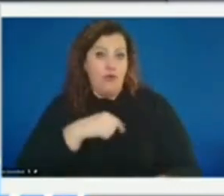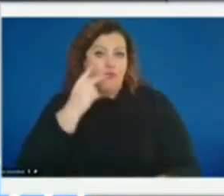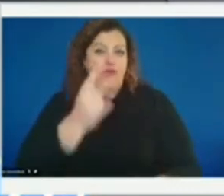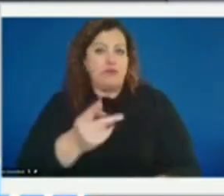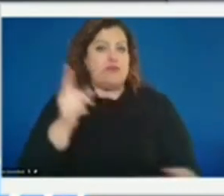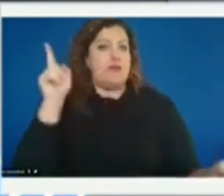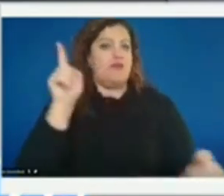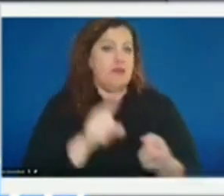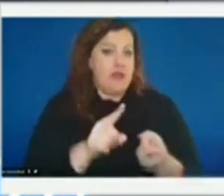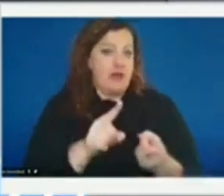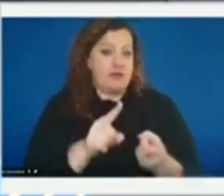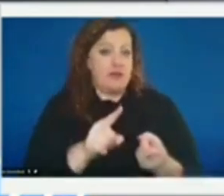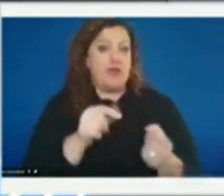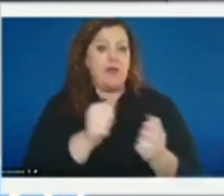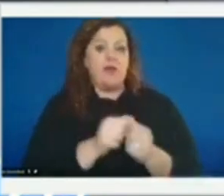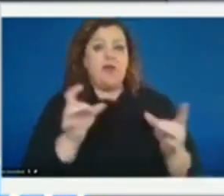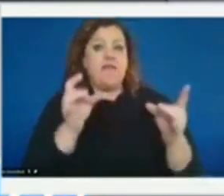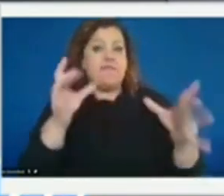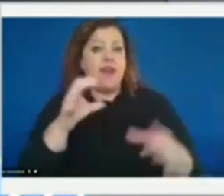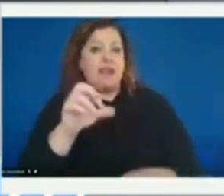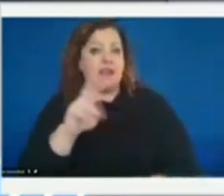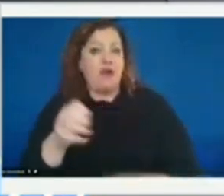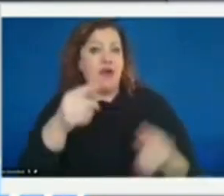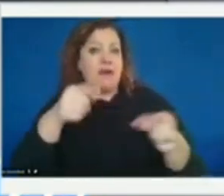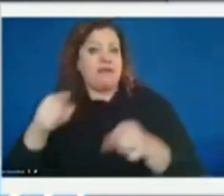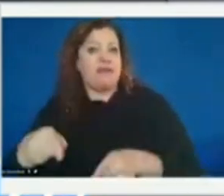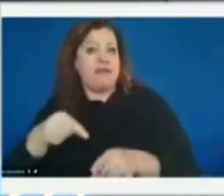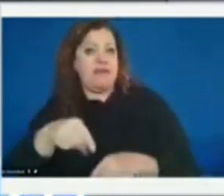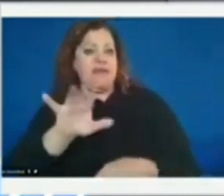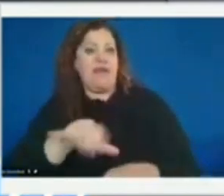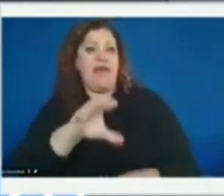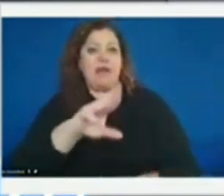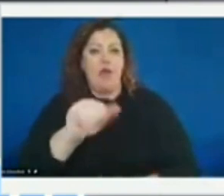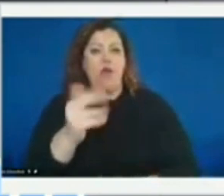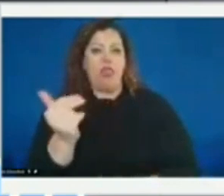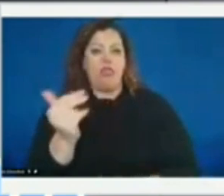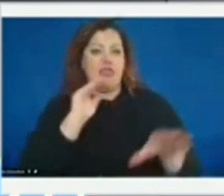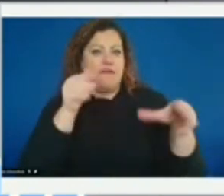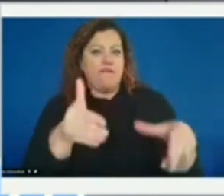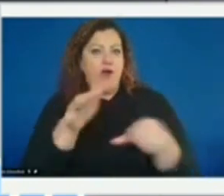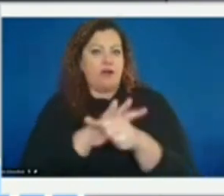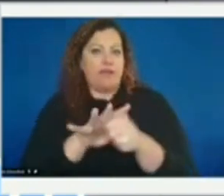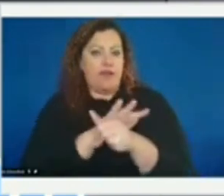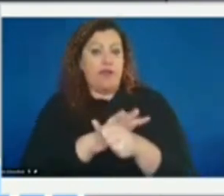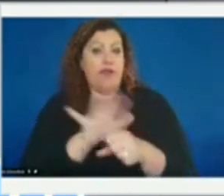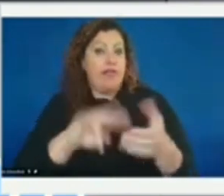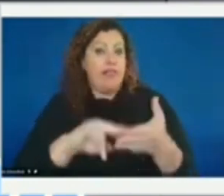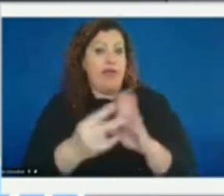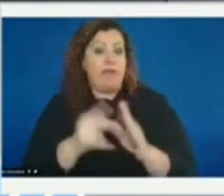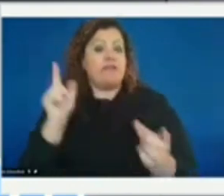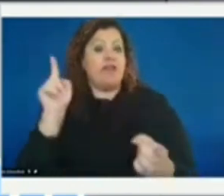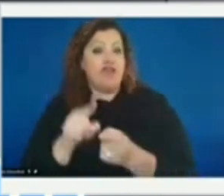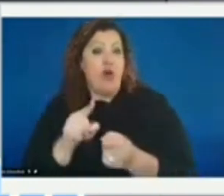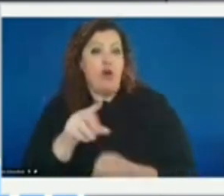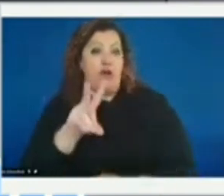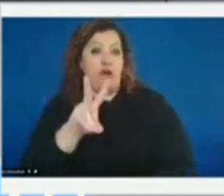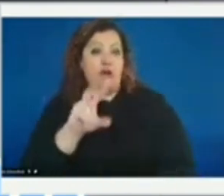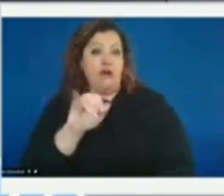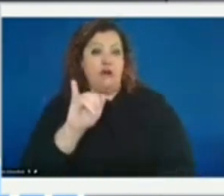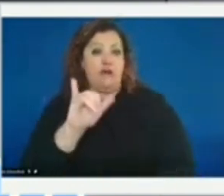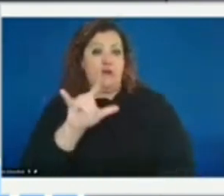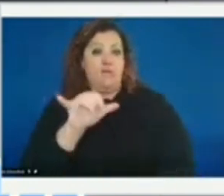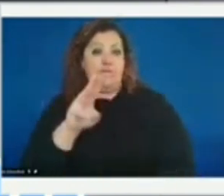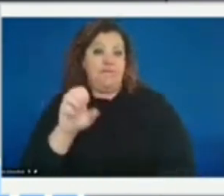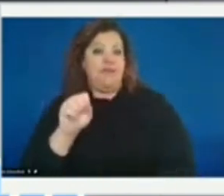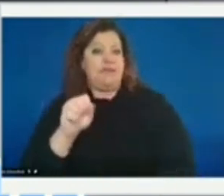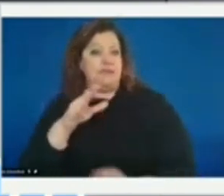reduction in violent crime incidents in these Core 13 focus areas, which means lower victimization in the locations that